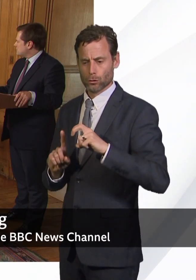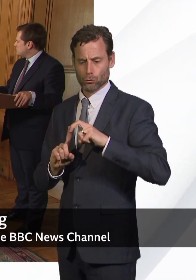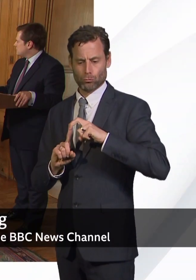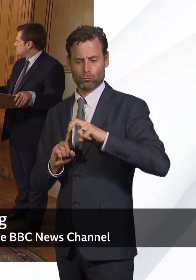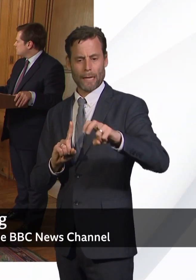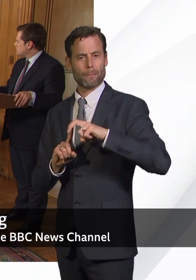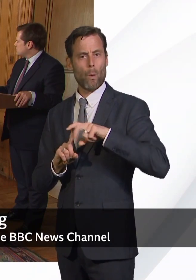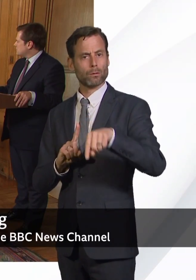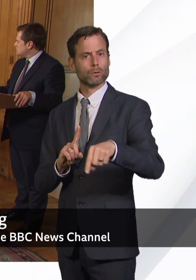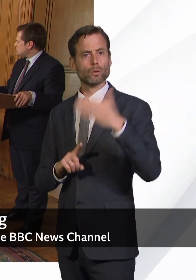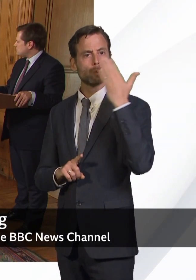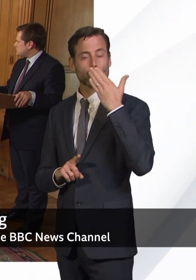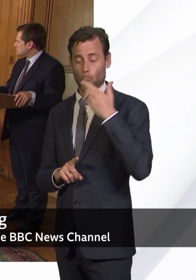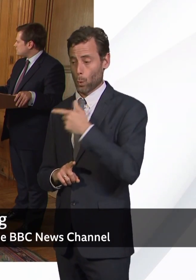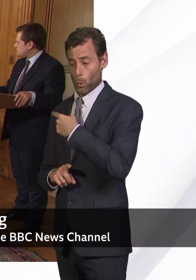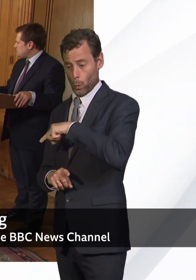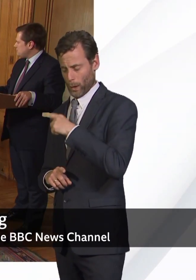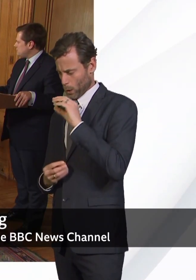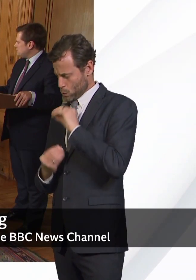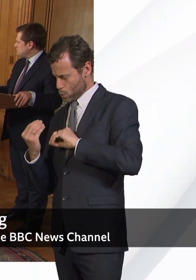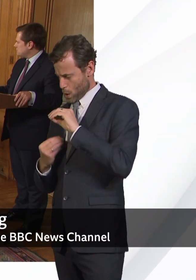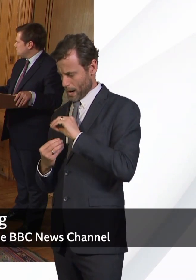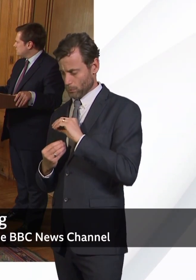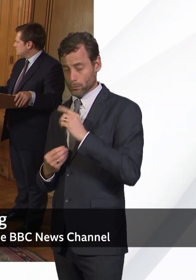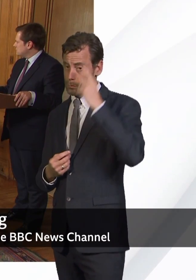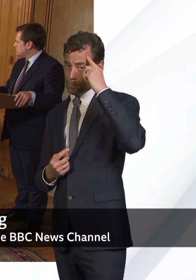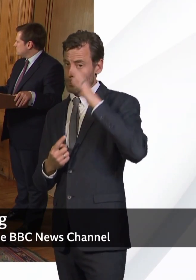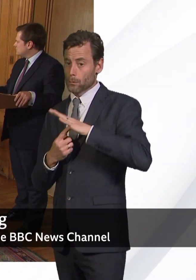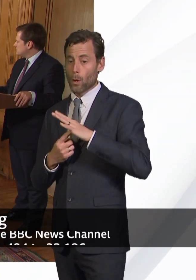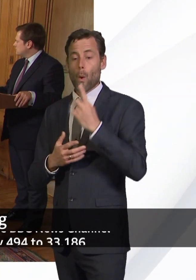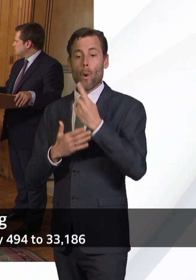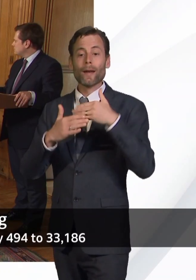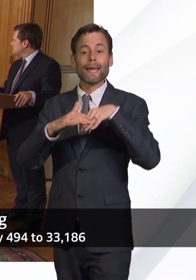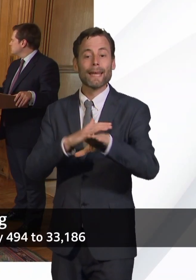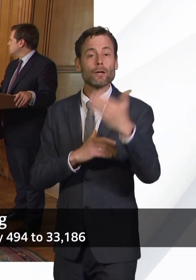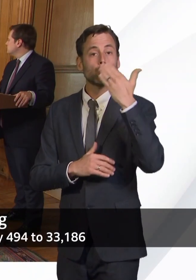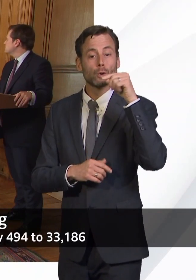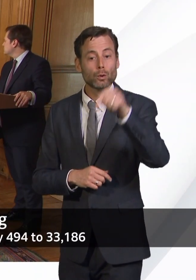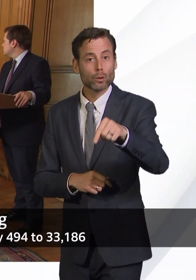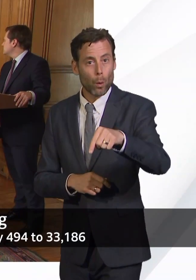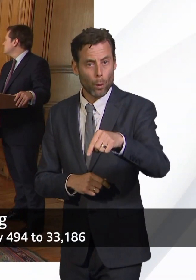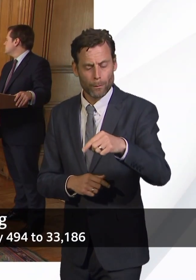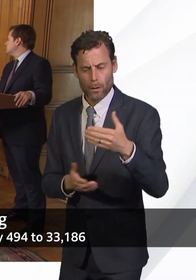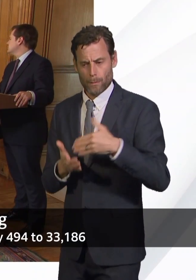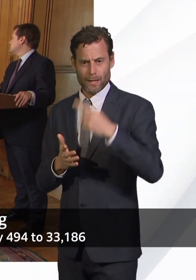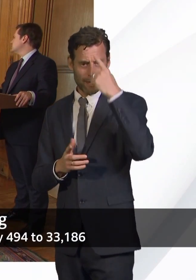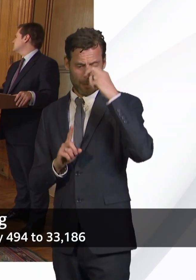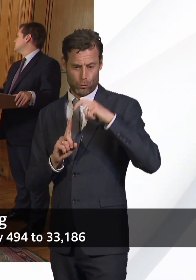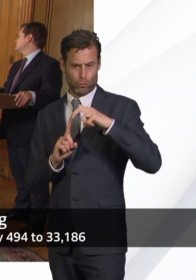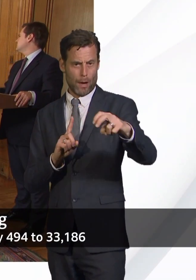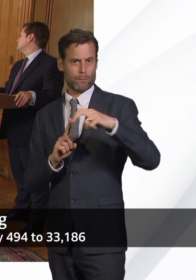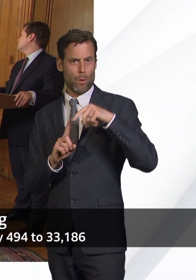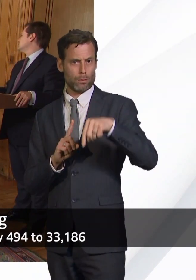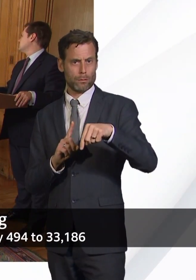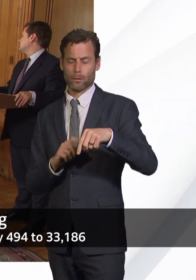well. And the modelling that's been done, one of the critical features is not just about the disease risk and transmission.